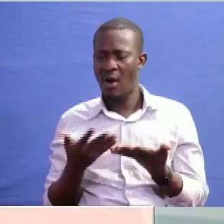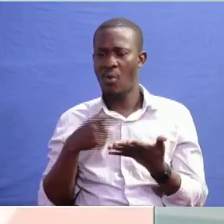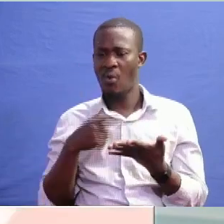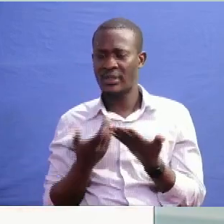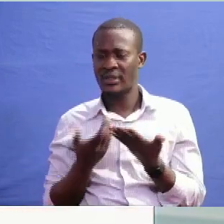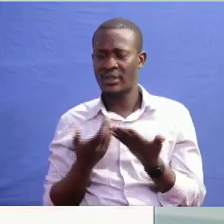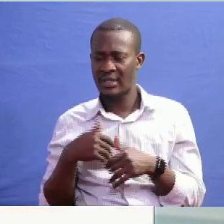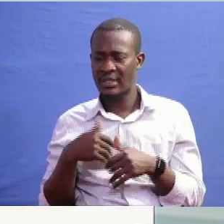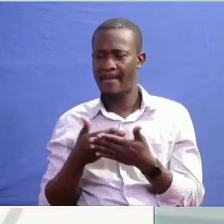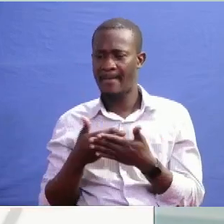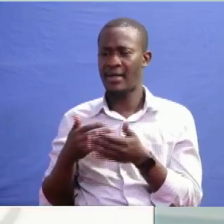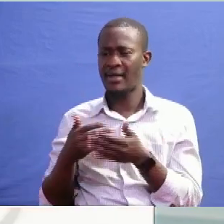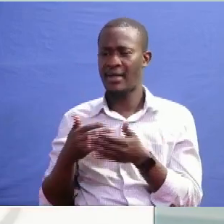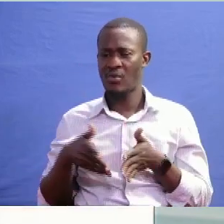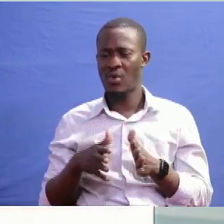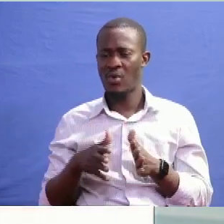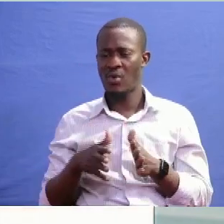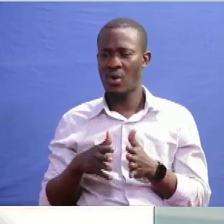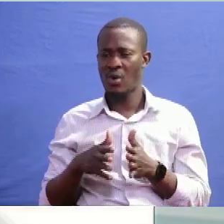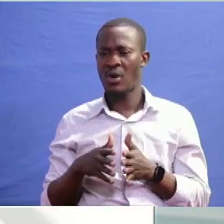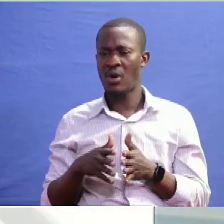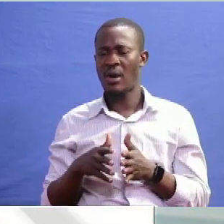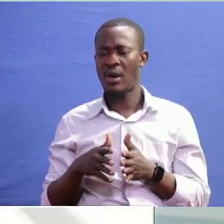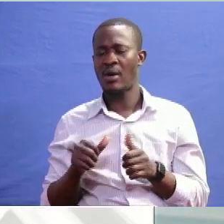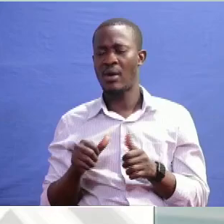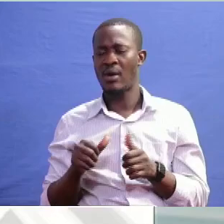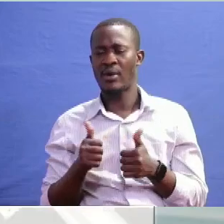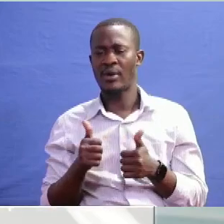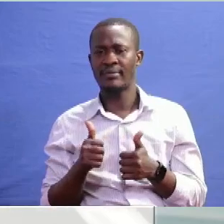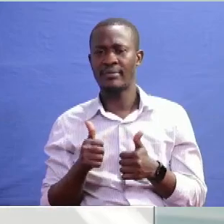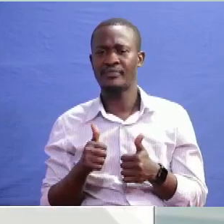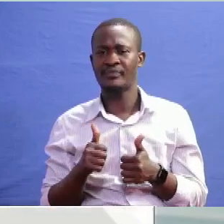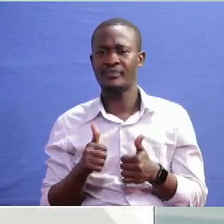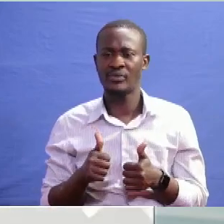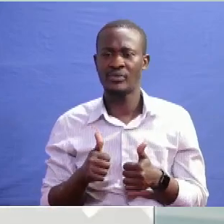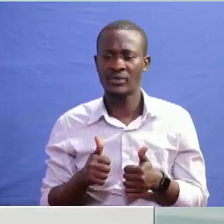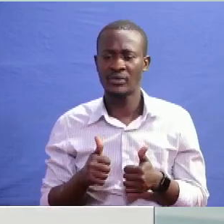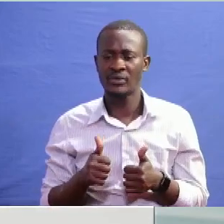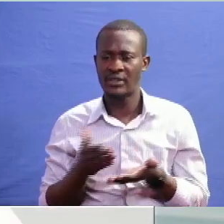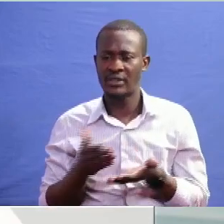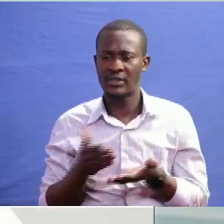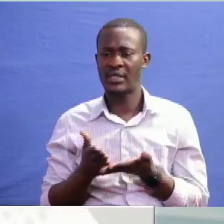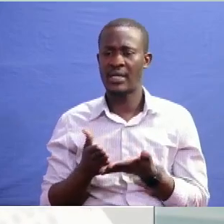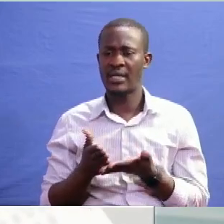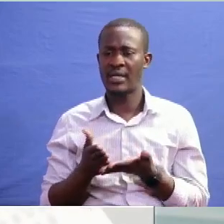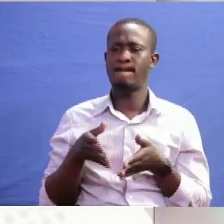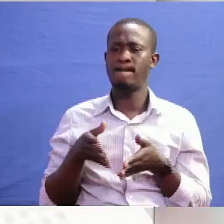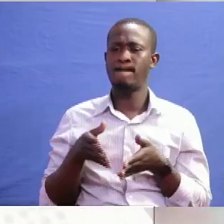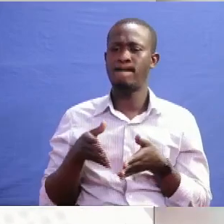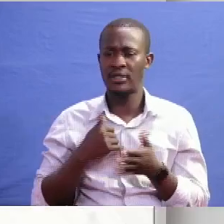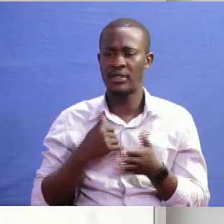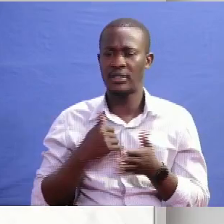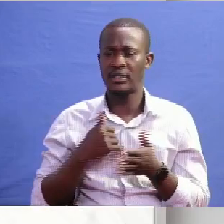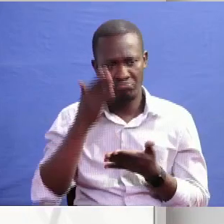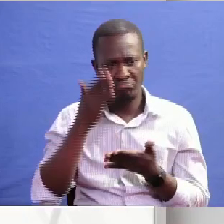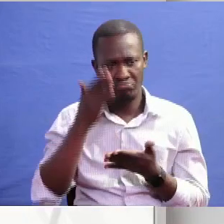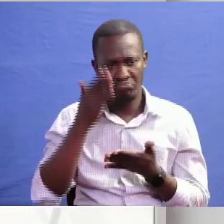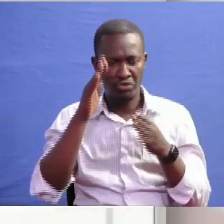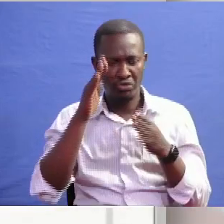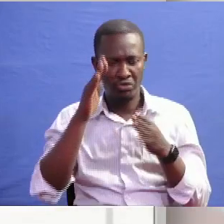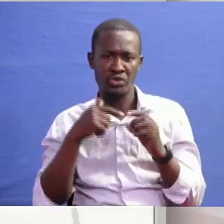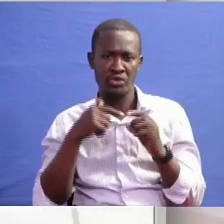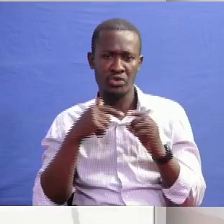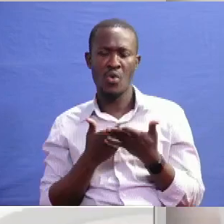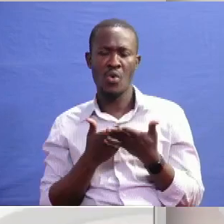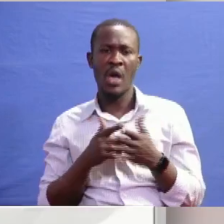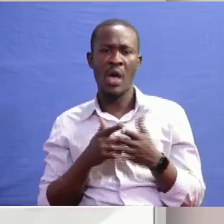behind this particular model. Well, just this particular model is unpopular to learners.